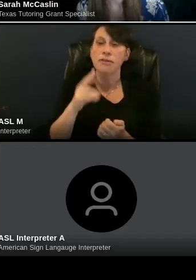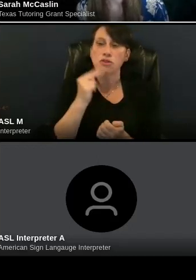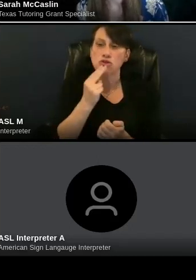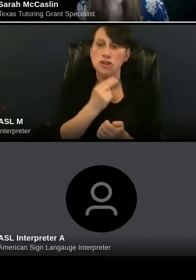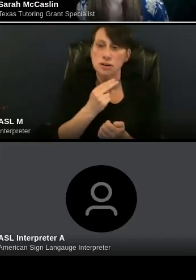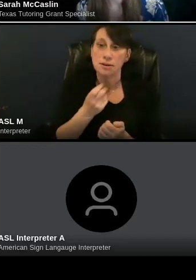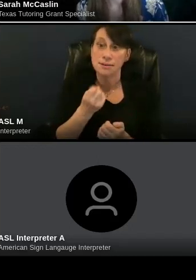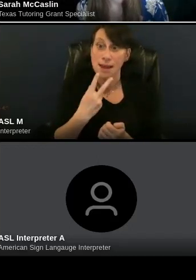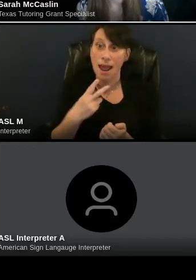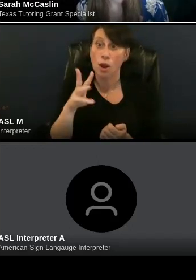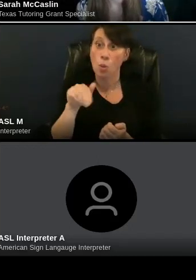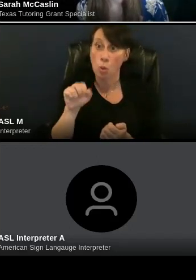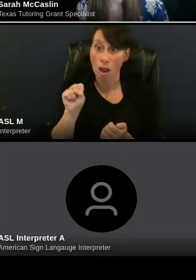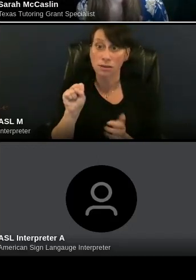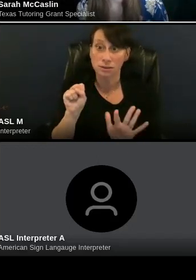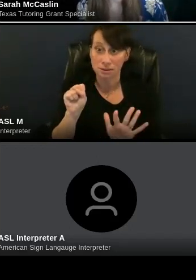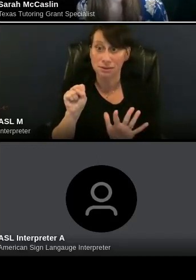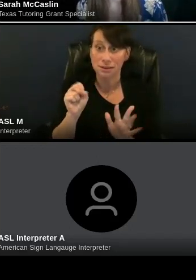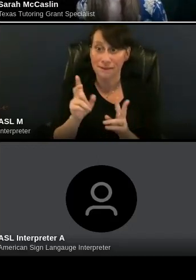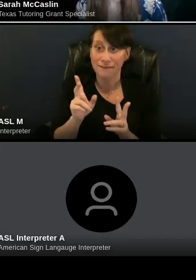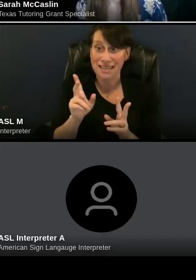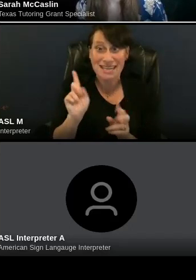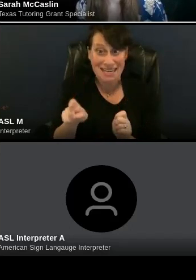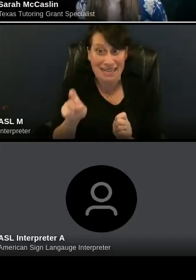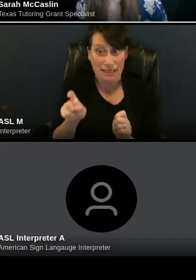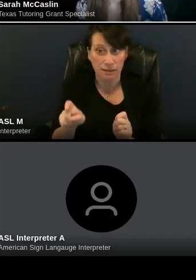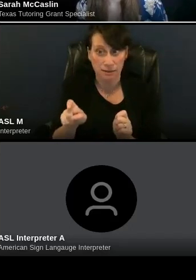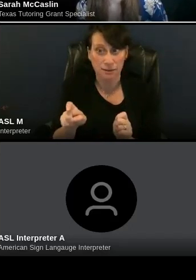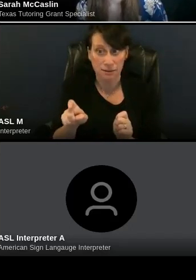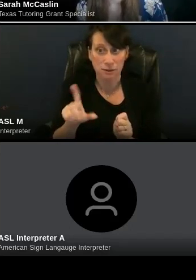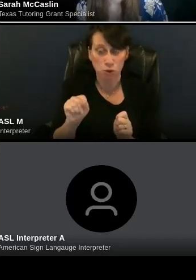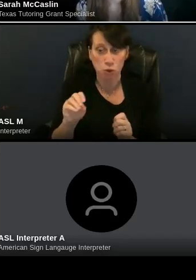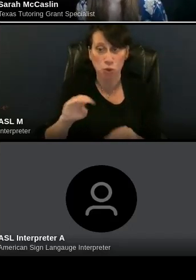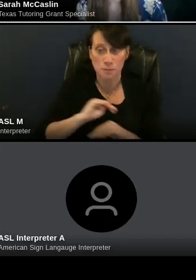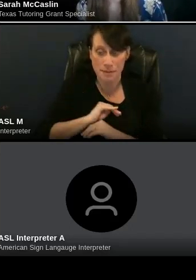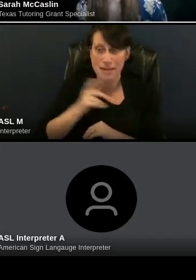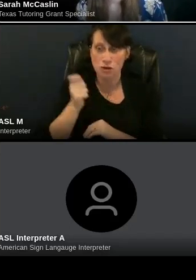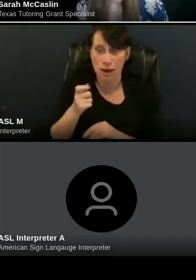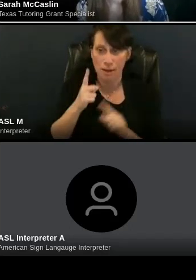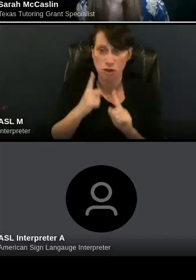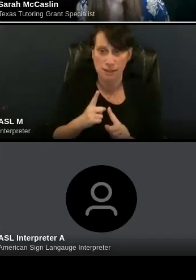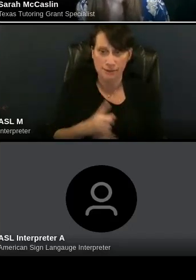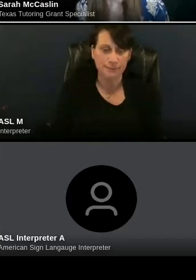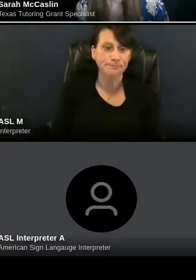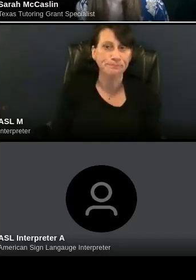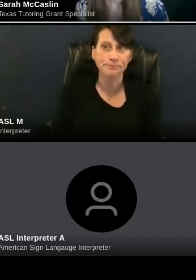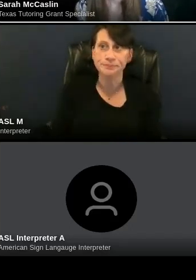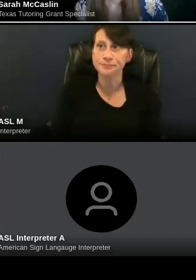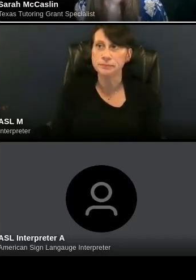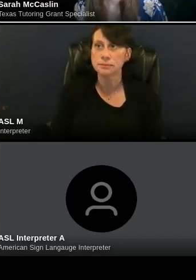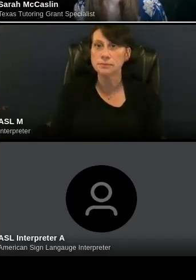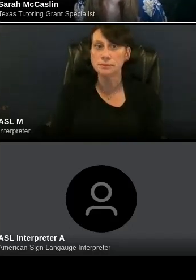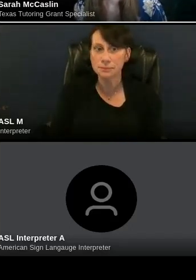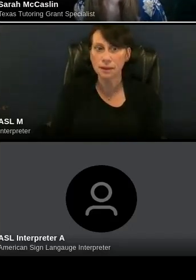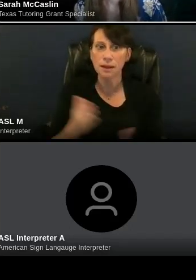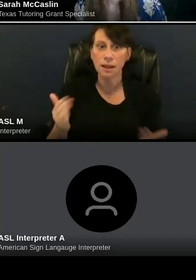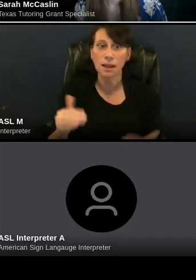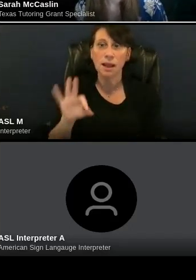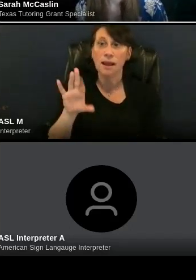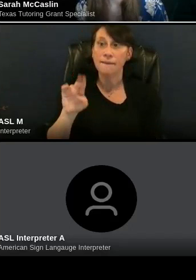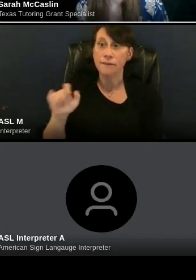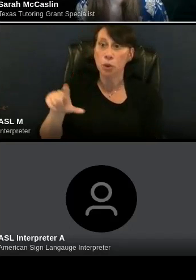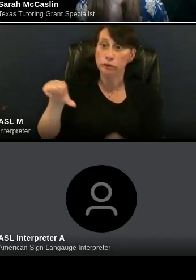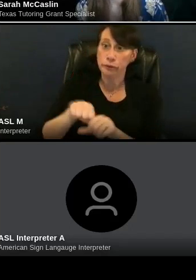nutritional snack was very much needed to meet grant objectives. Fuel that's used